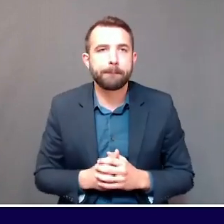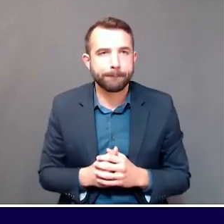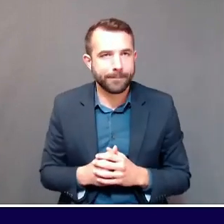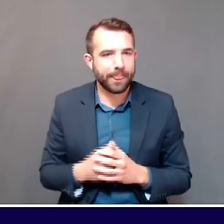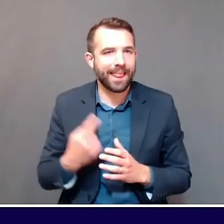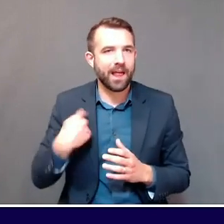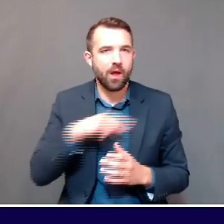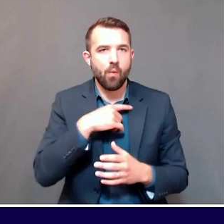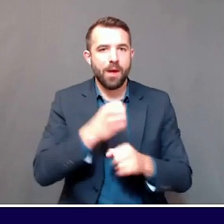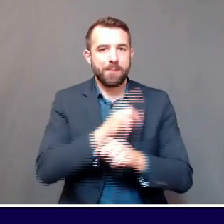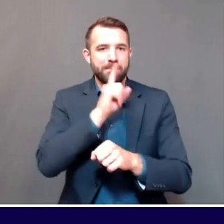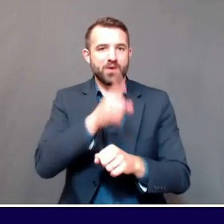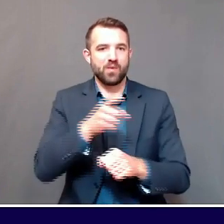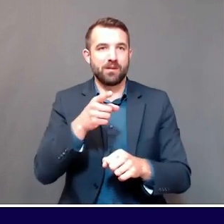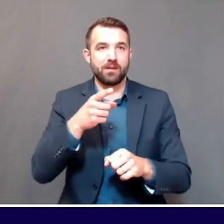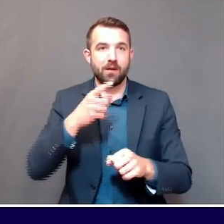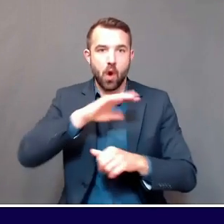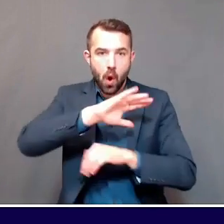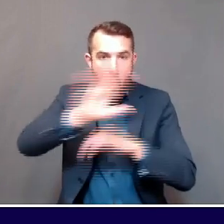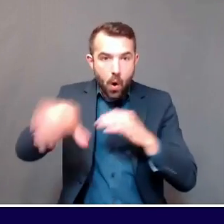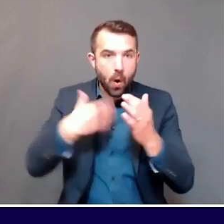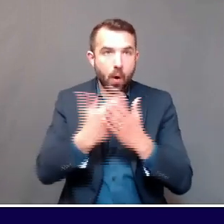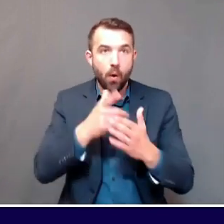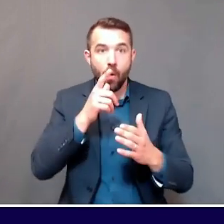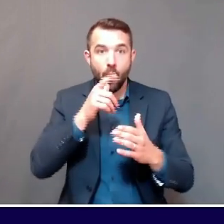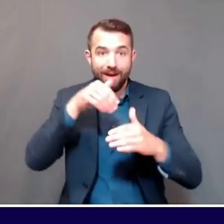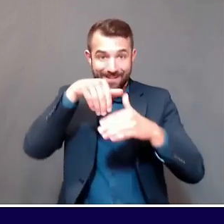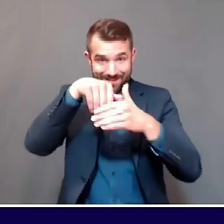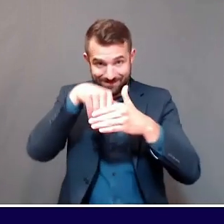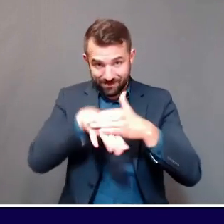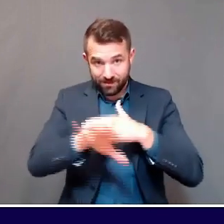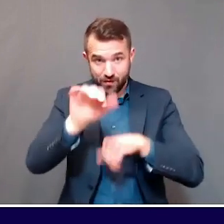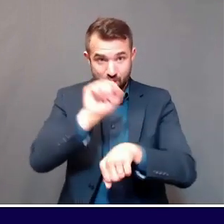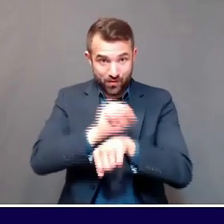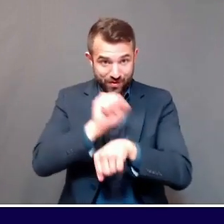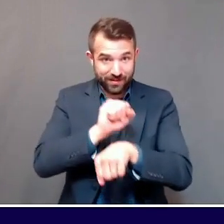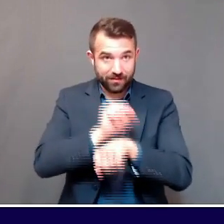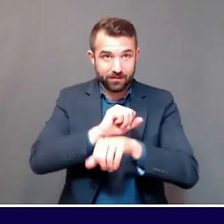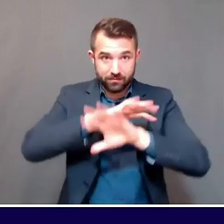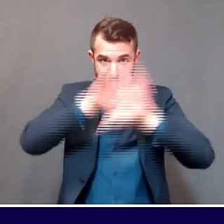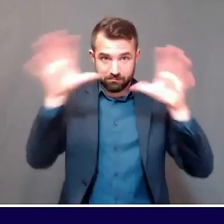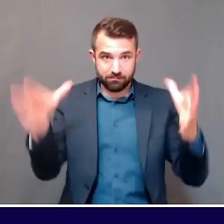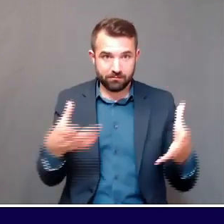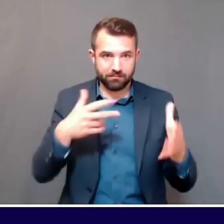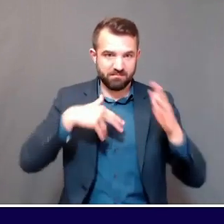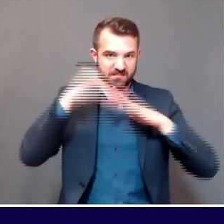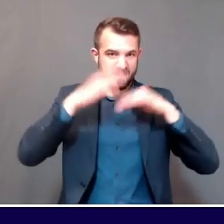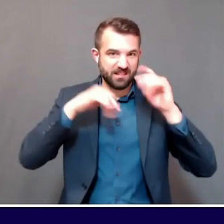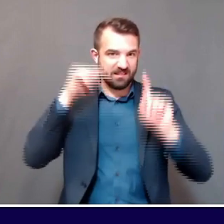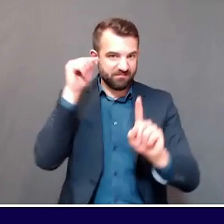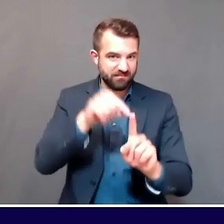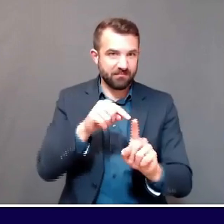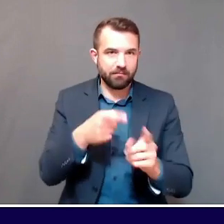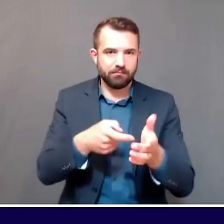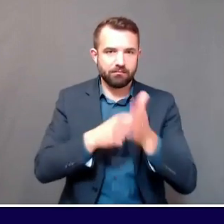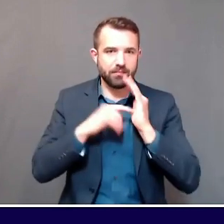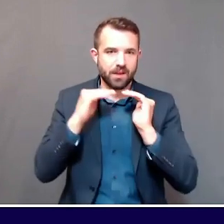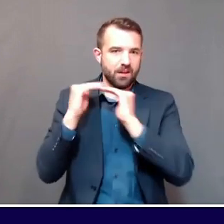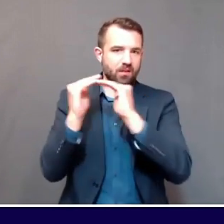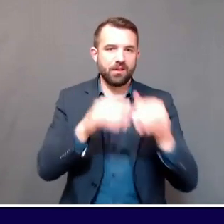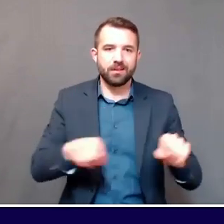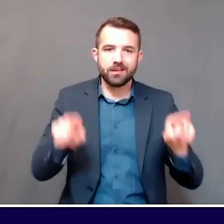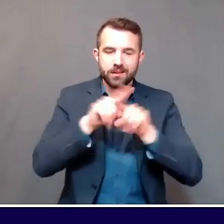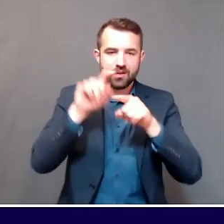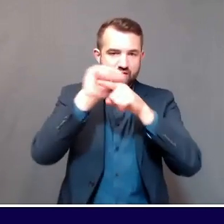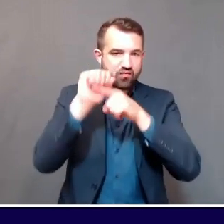are up to speed on the latest infection control practices. This is also a key reason why